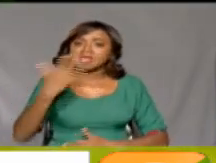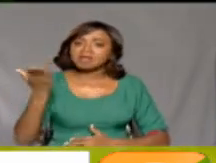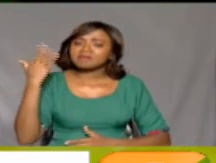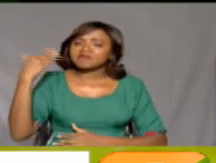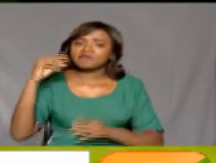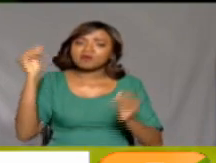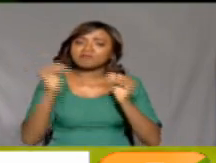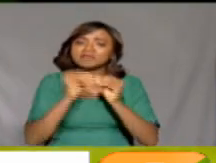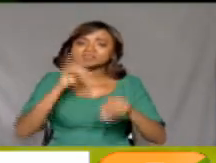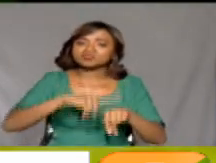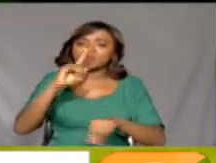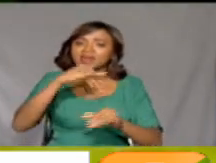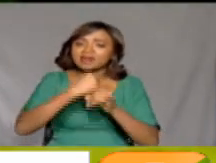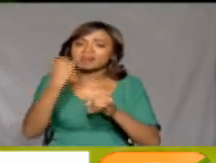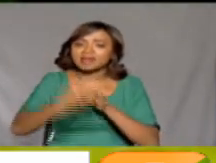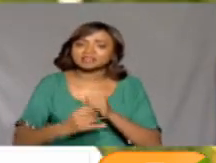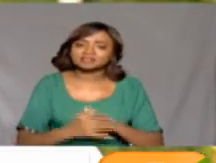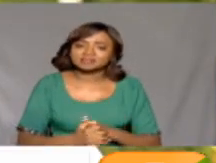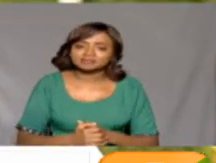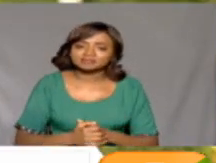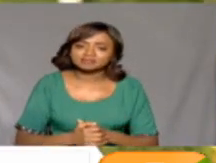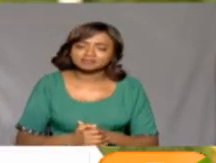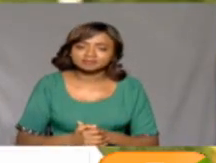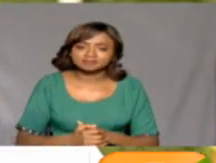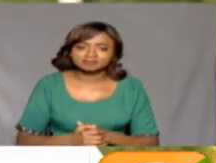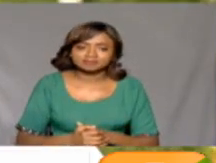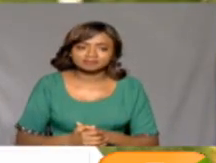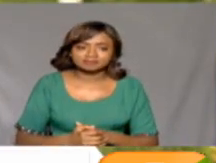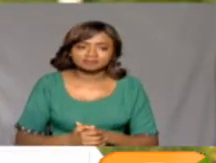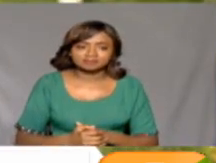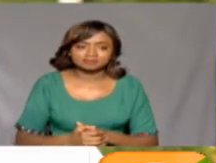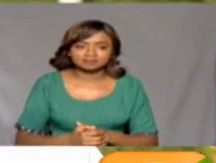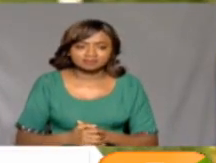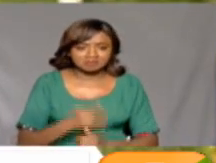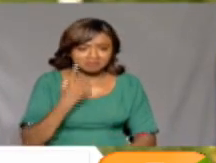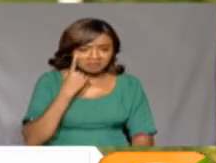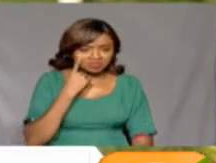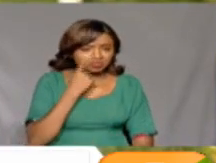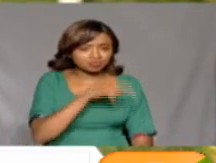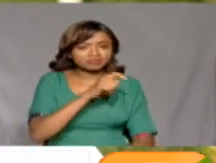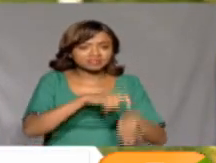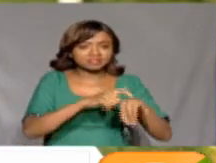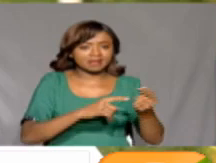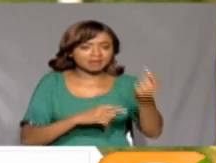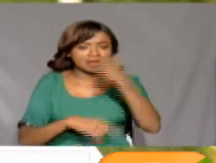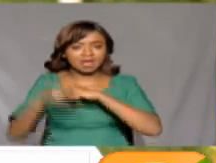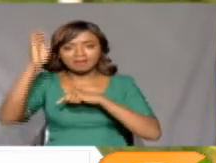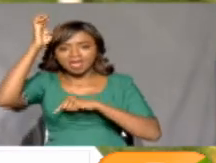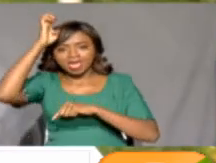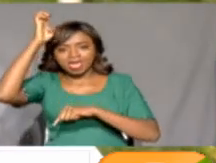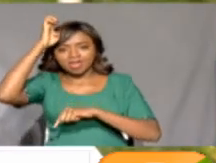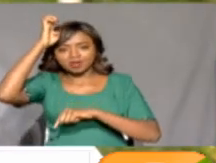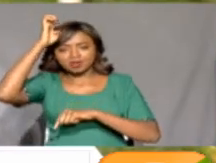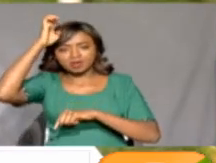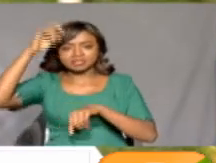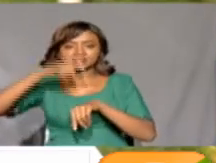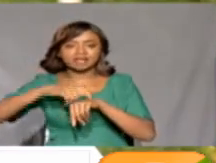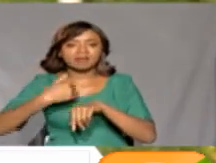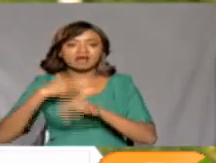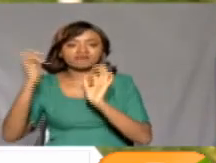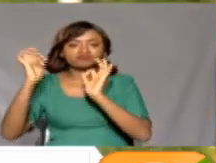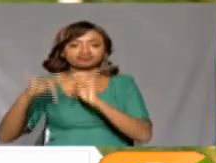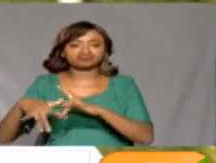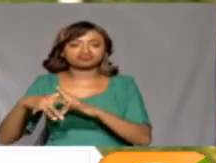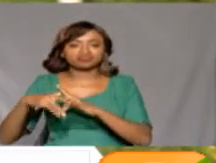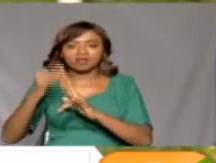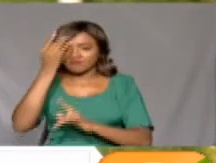him face-to-face? Can you recall? I think I saw him the last time when he came to Eldoret during a function of the